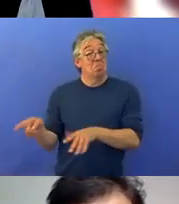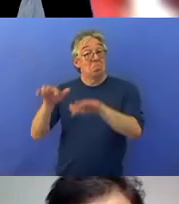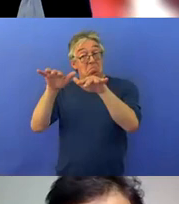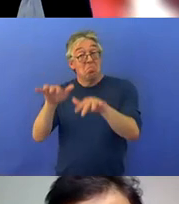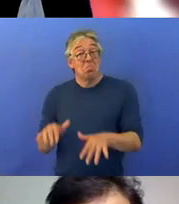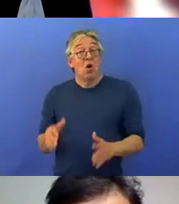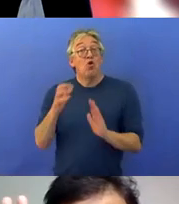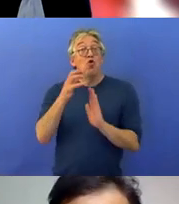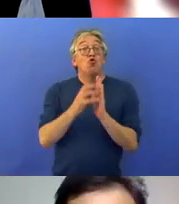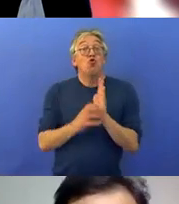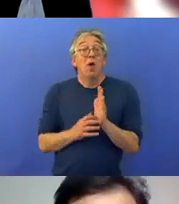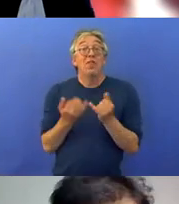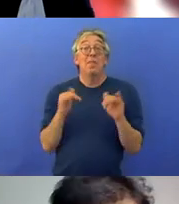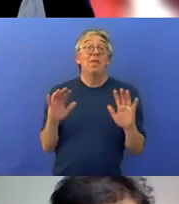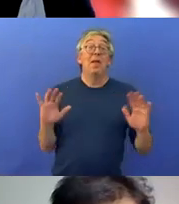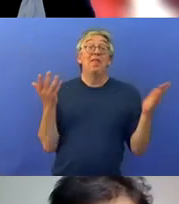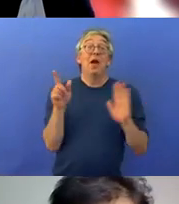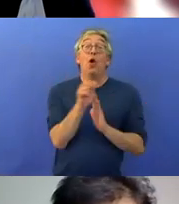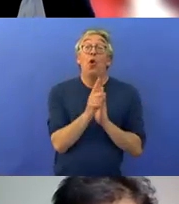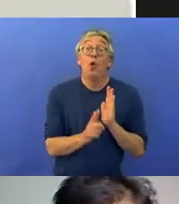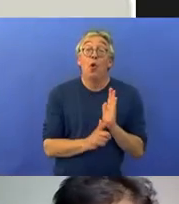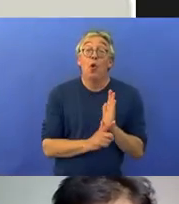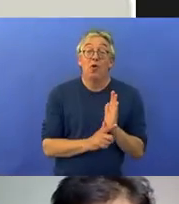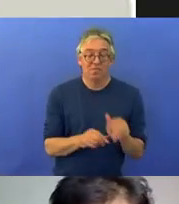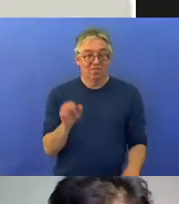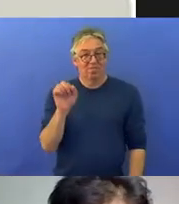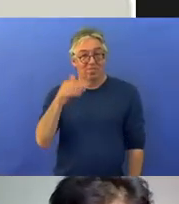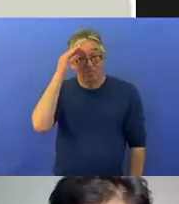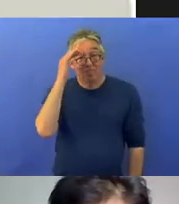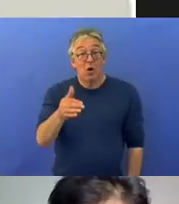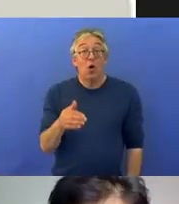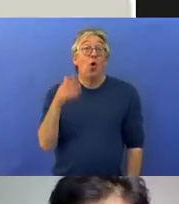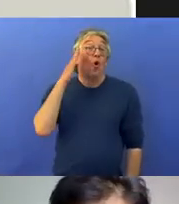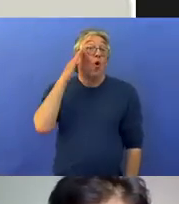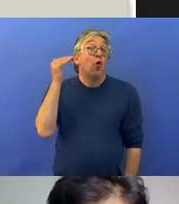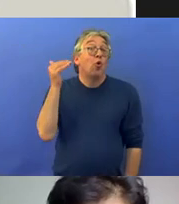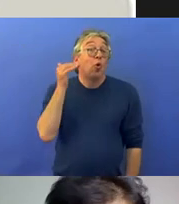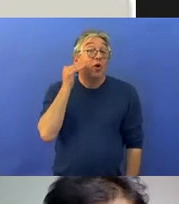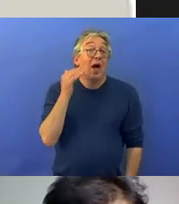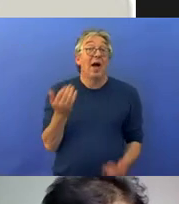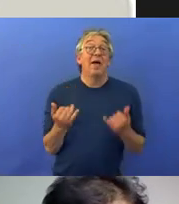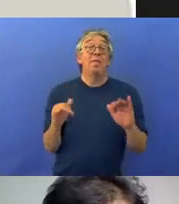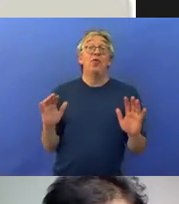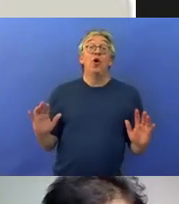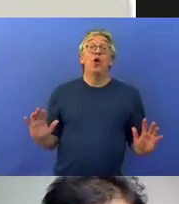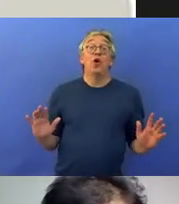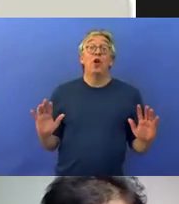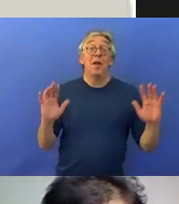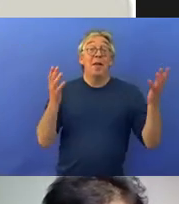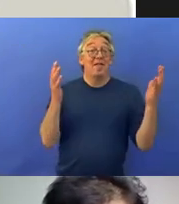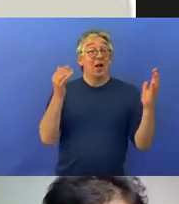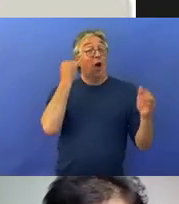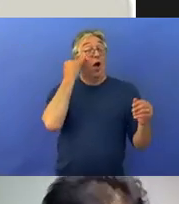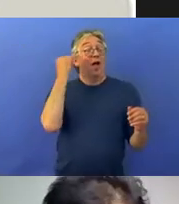Shano, the floor is yours. In Korea, independent living paradigm was introduced about